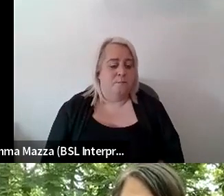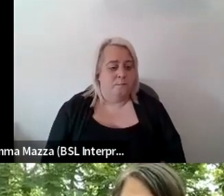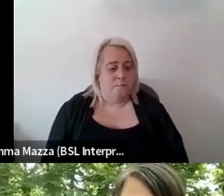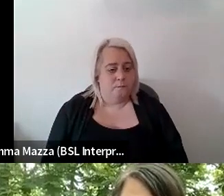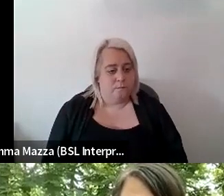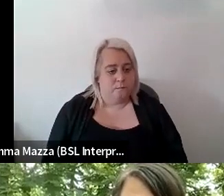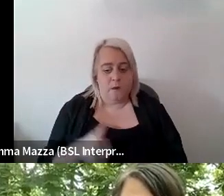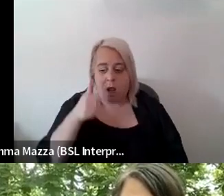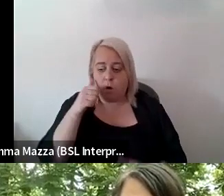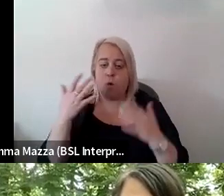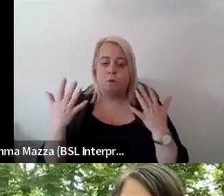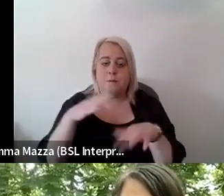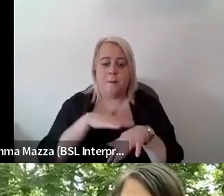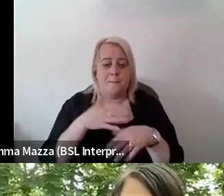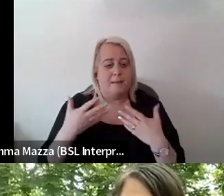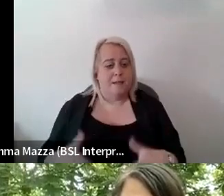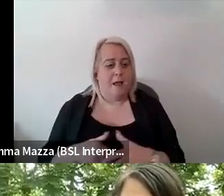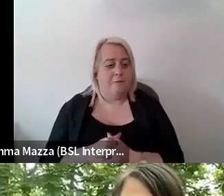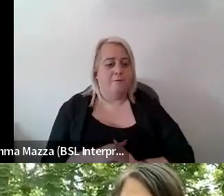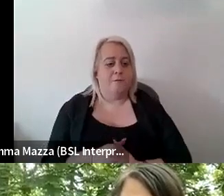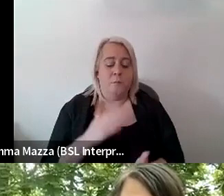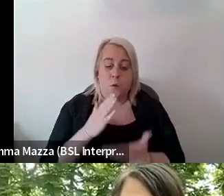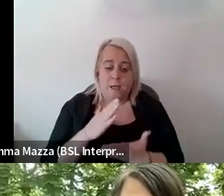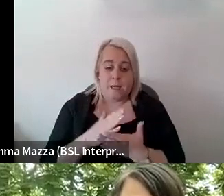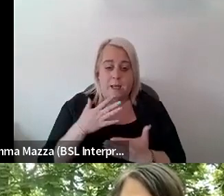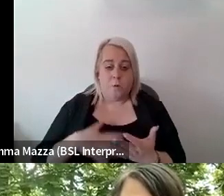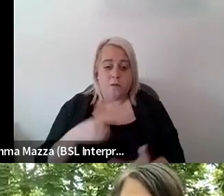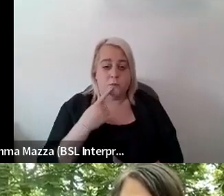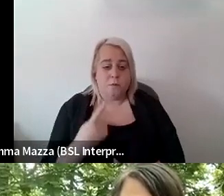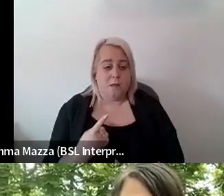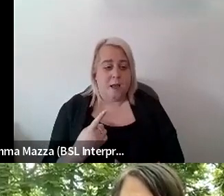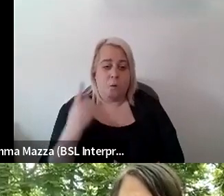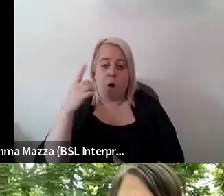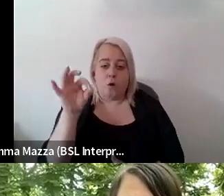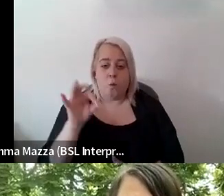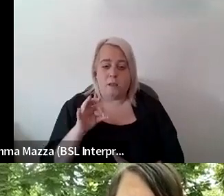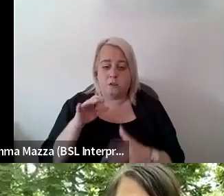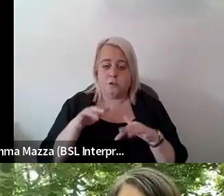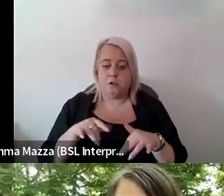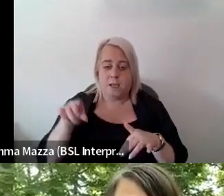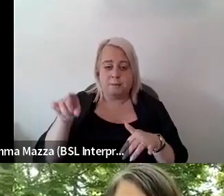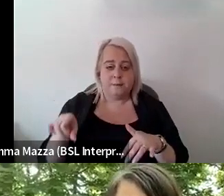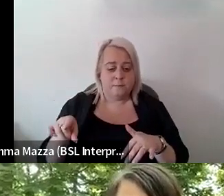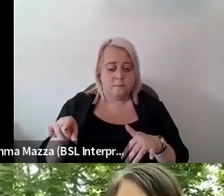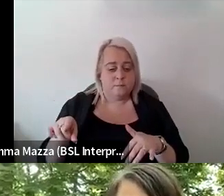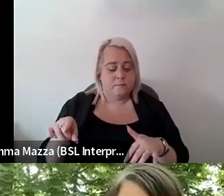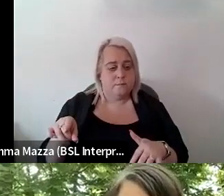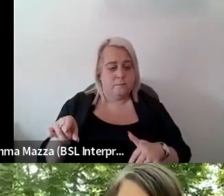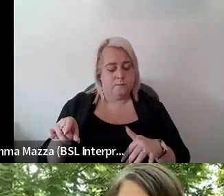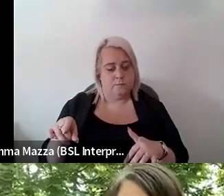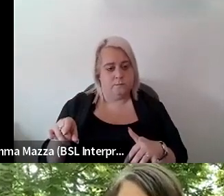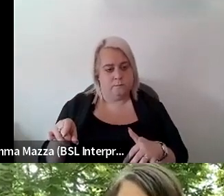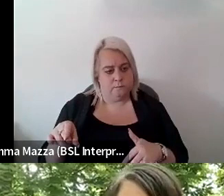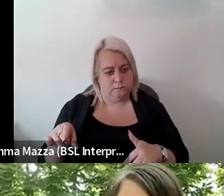I know we've only got 10 minutes left, which brings me to a good point, though, with one of the questions in the Q&A, which is, how